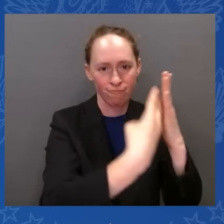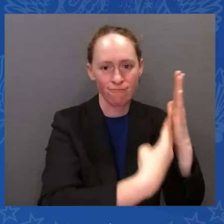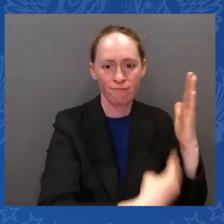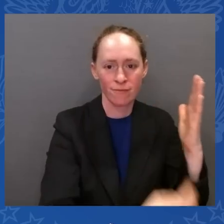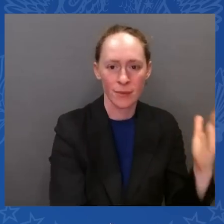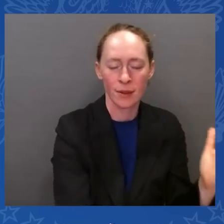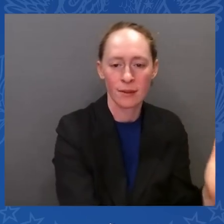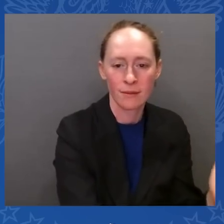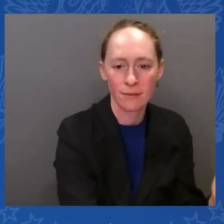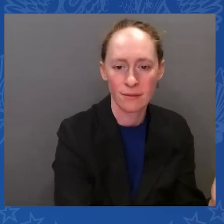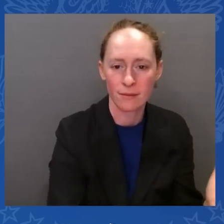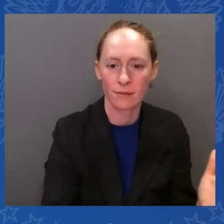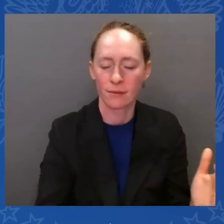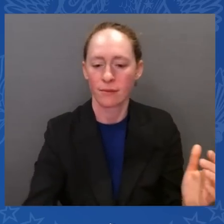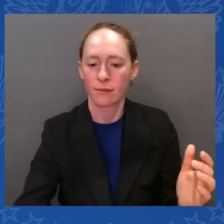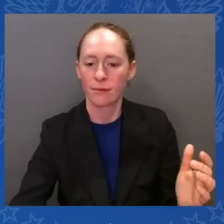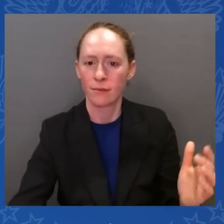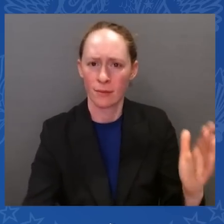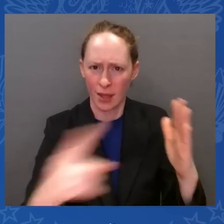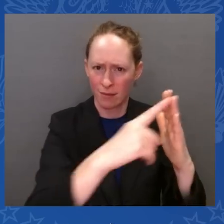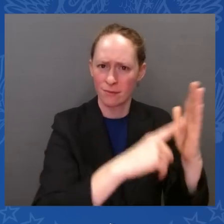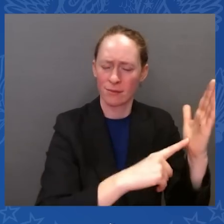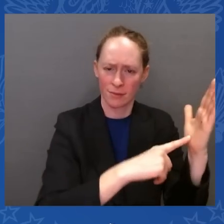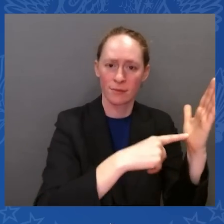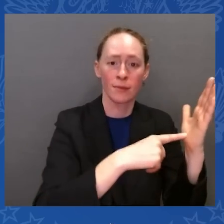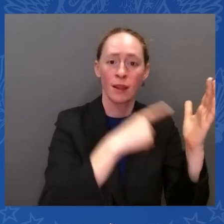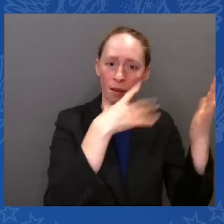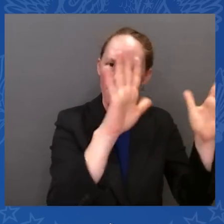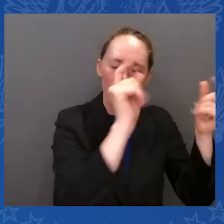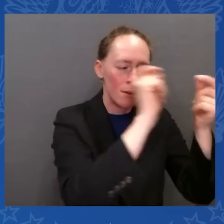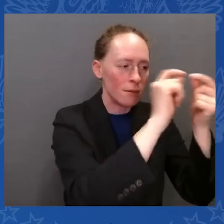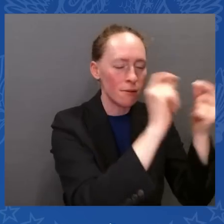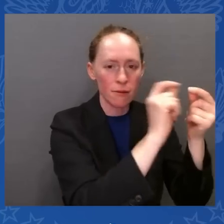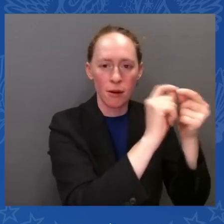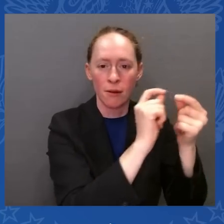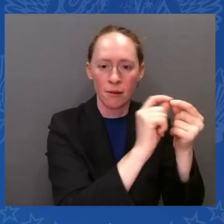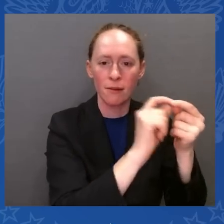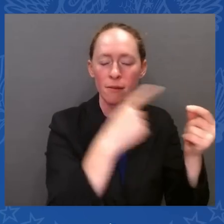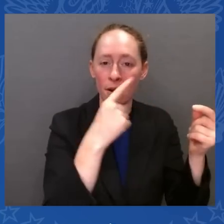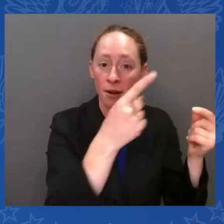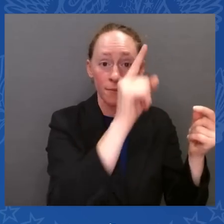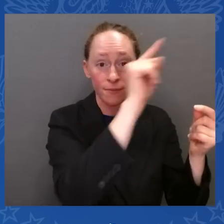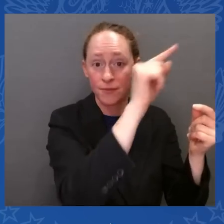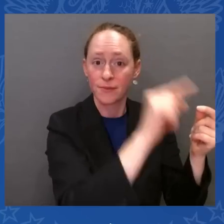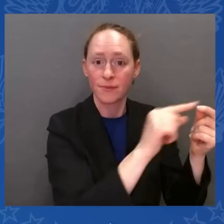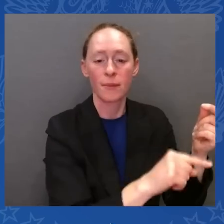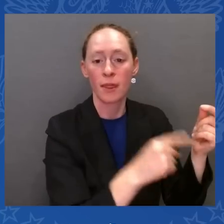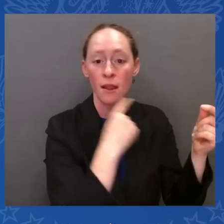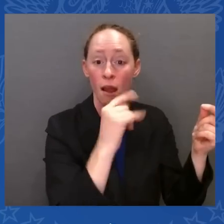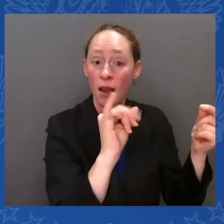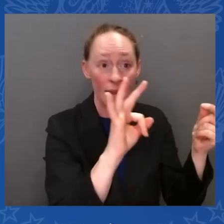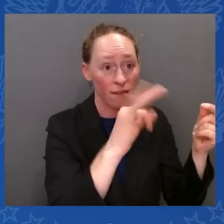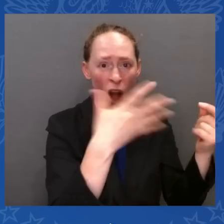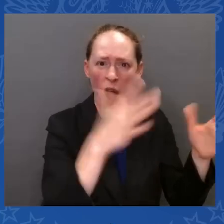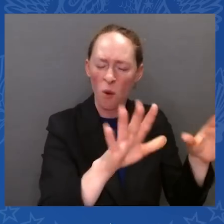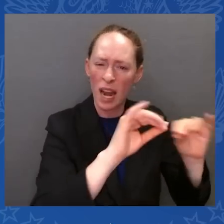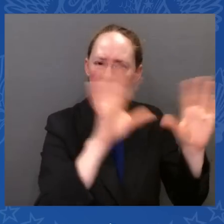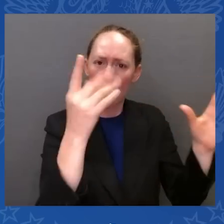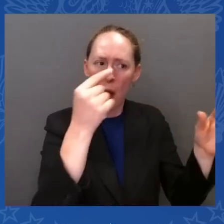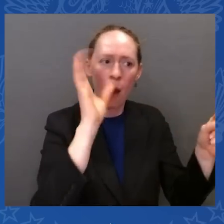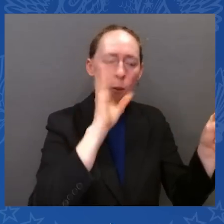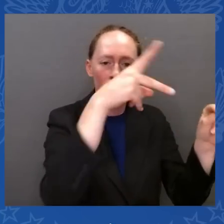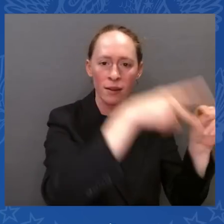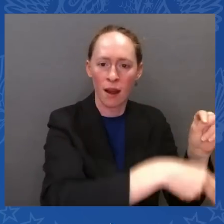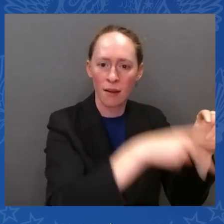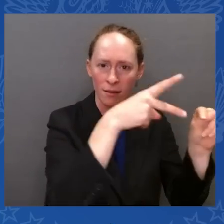cuts? There is a long list of things that it cuts. That No, he's- it doesn't say. It says, does it say what it's going